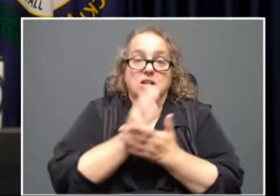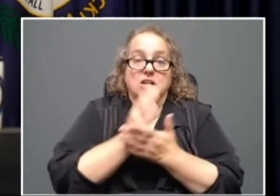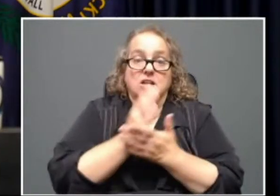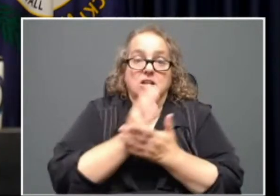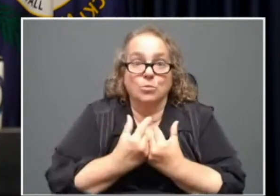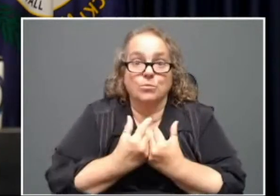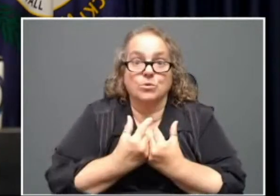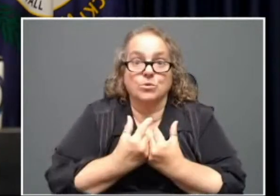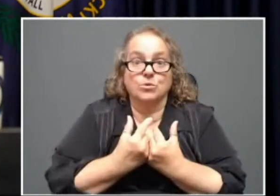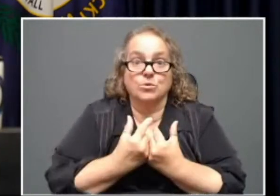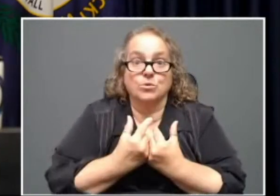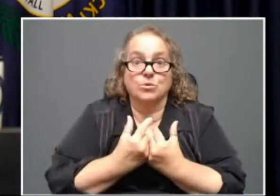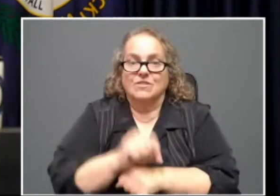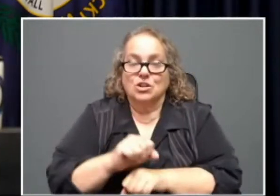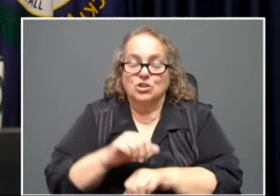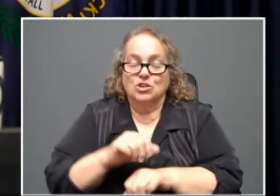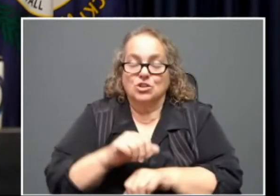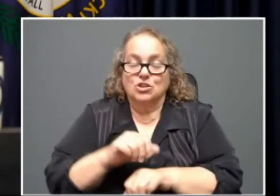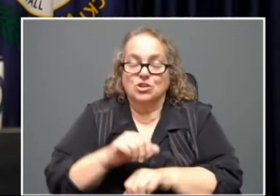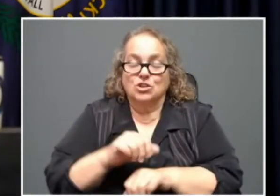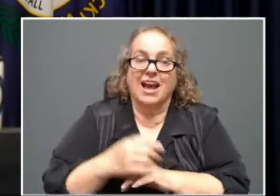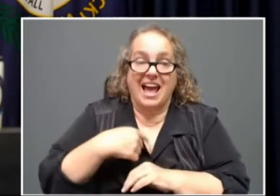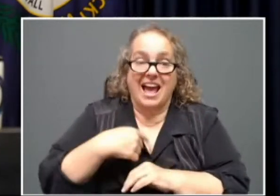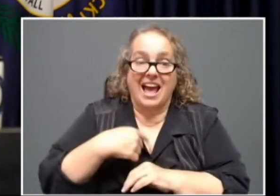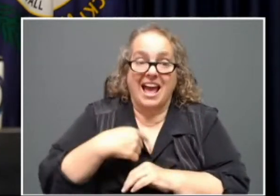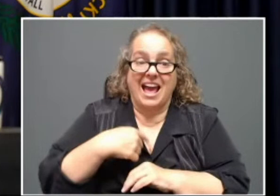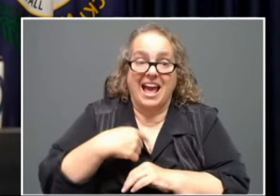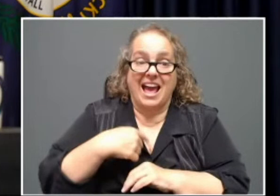reservations earlier. I think we have vaccinated